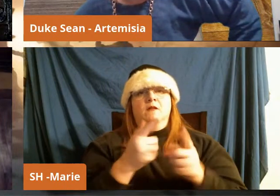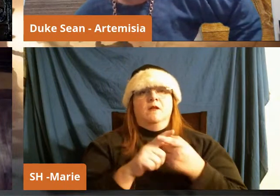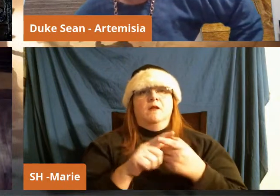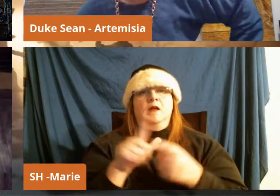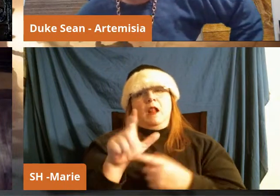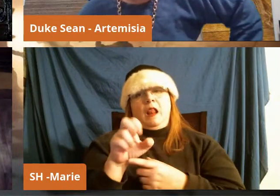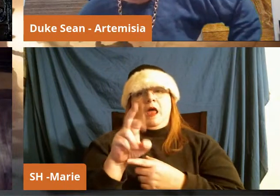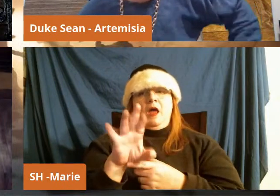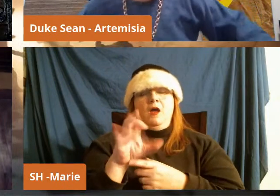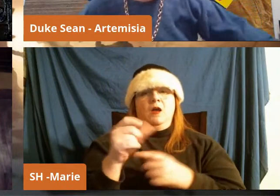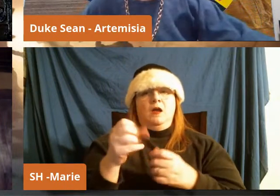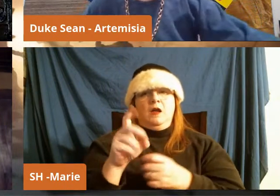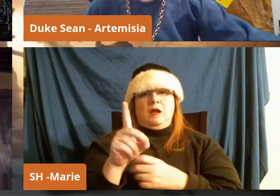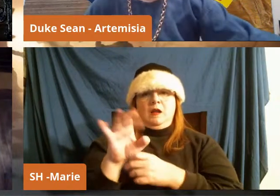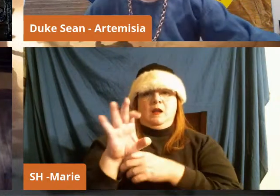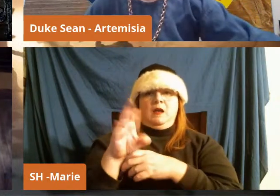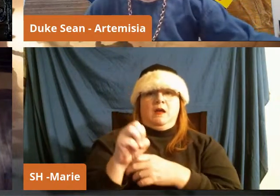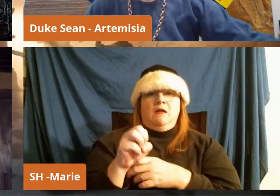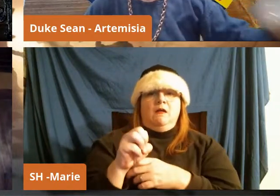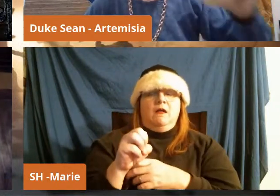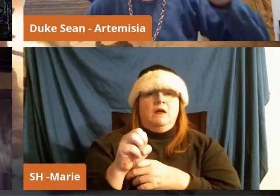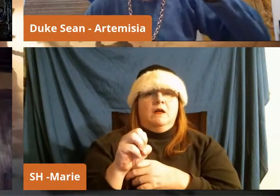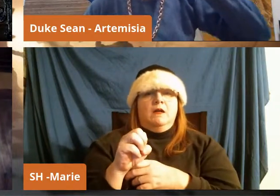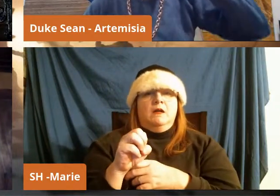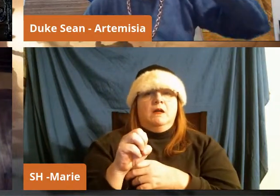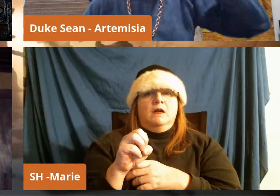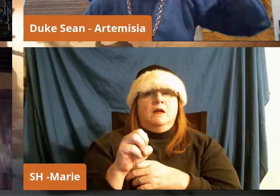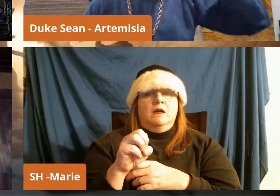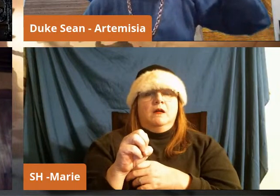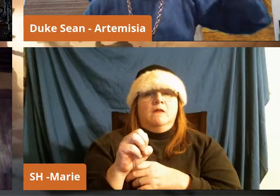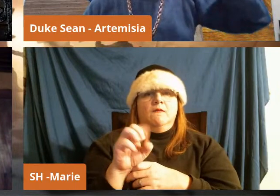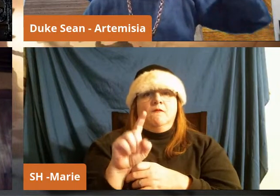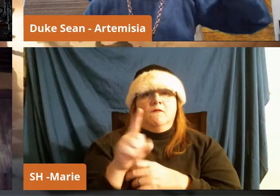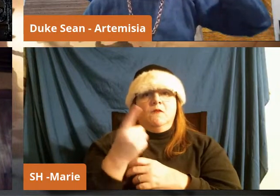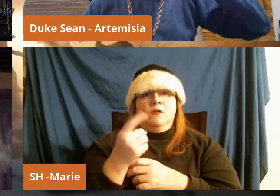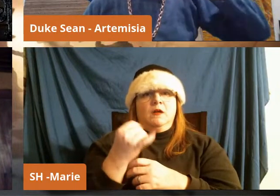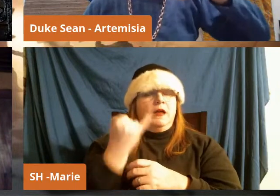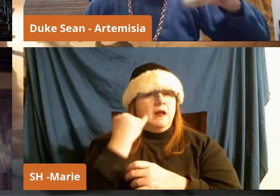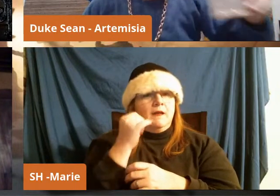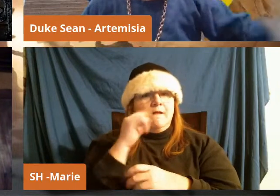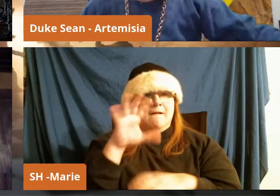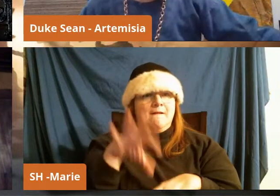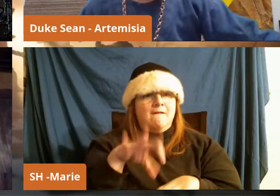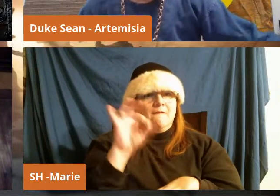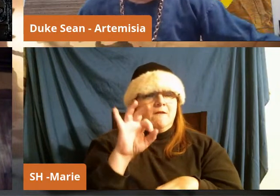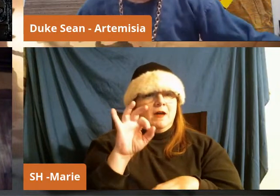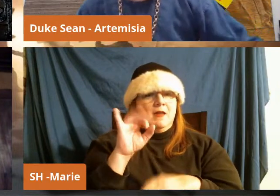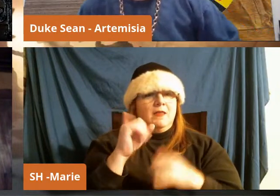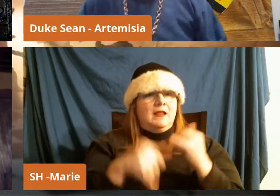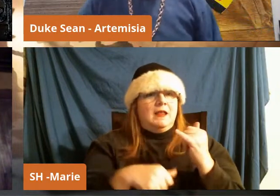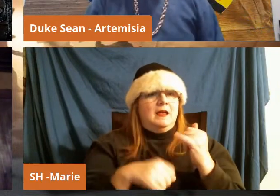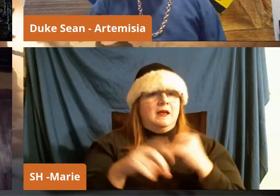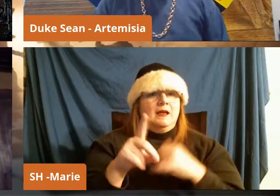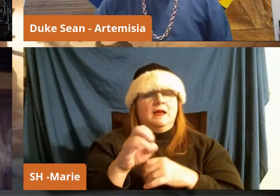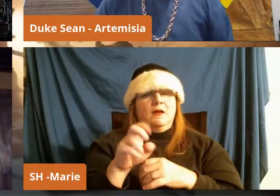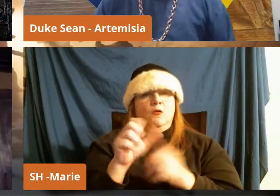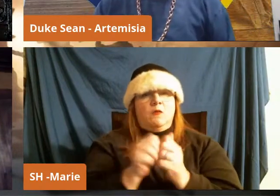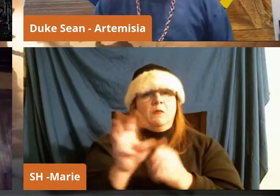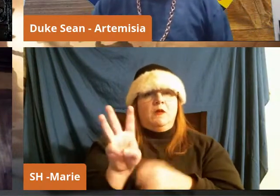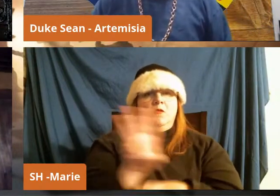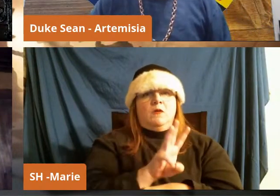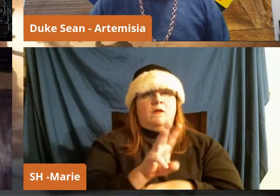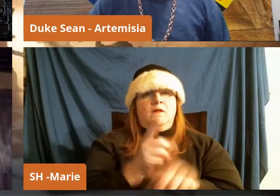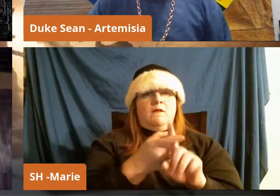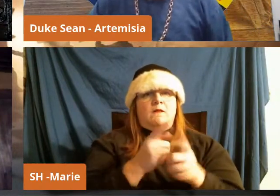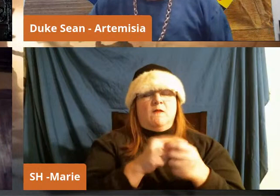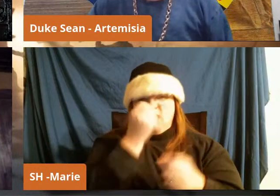Liar's Dice, 2 different versions. So first of all, if you didn't catch the last Dice episode with my Westie friends, go back and watch it. It